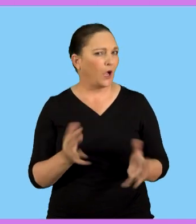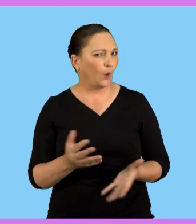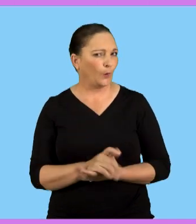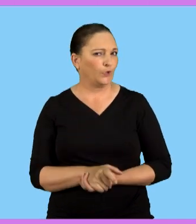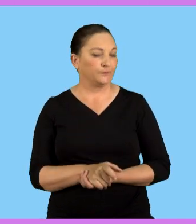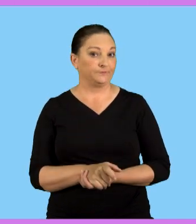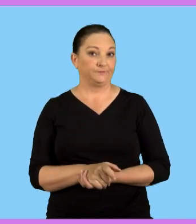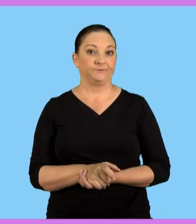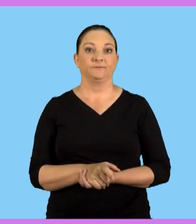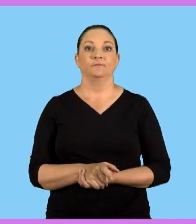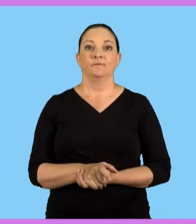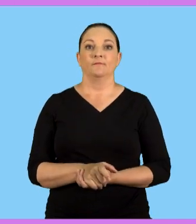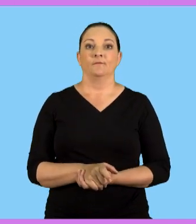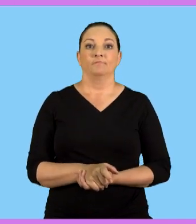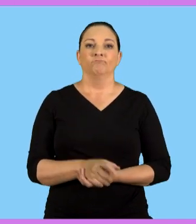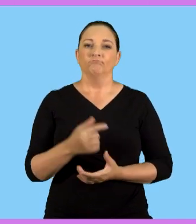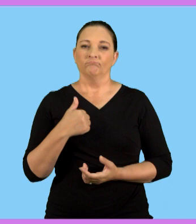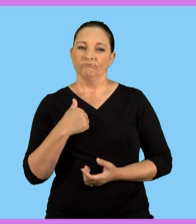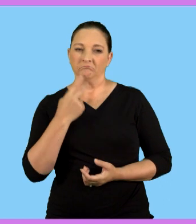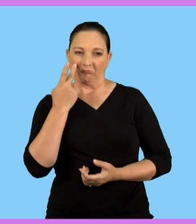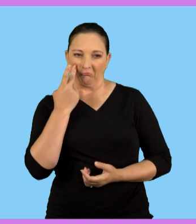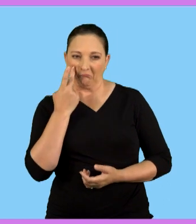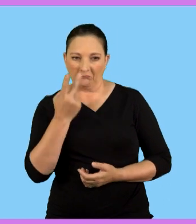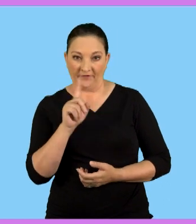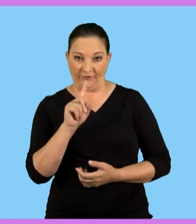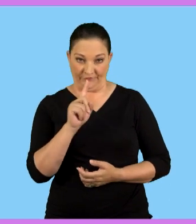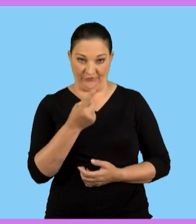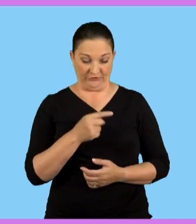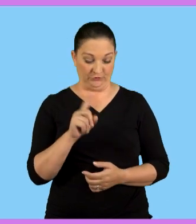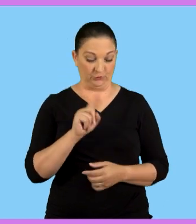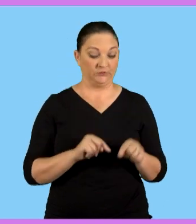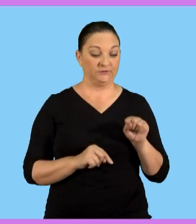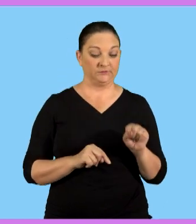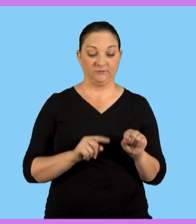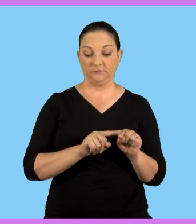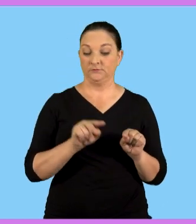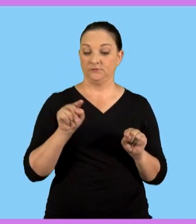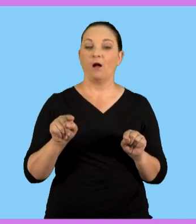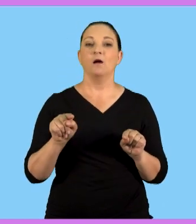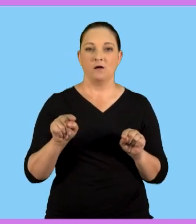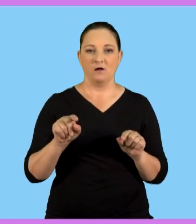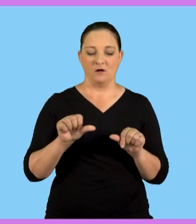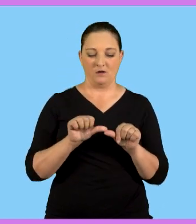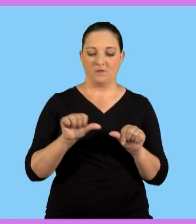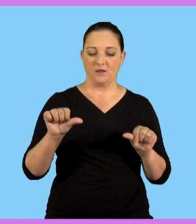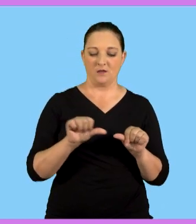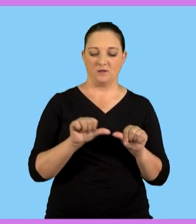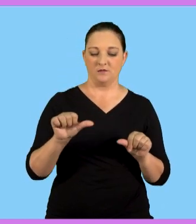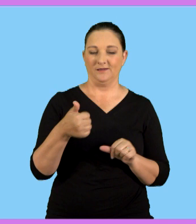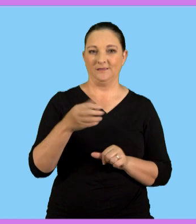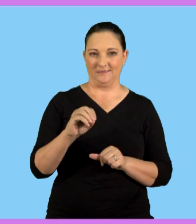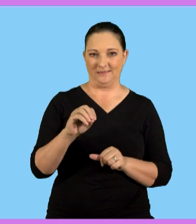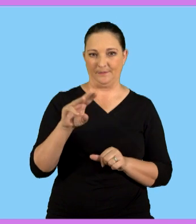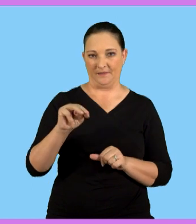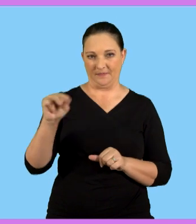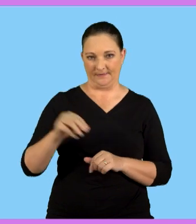Okay, so first of all, right, I'm going to indicate 60 millimeters